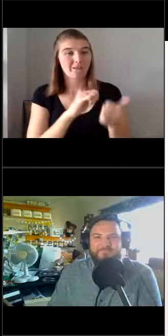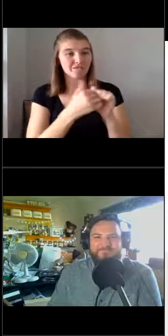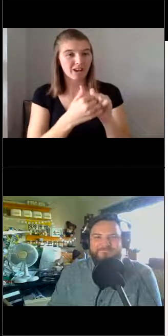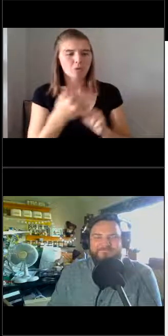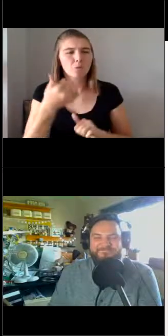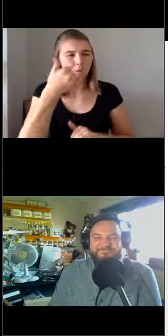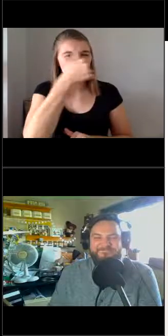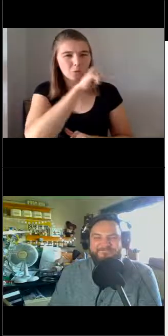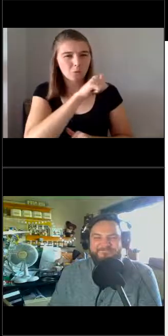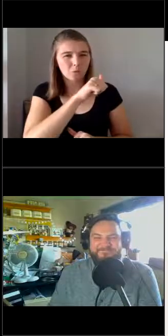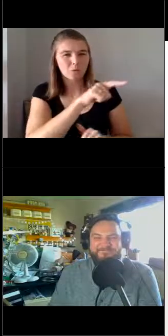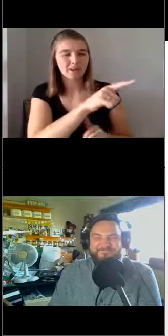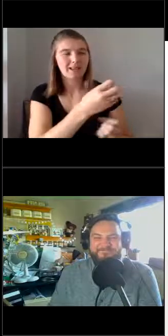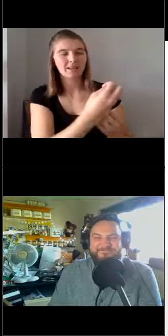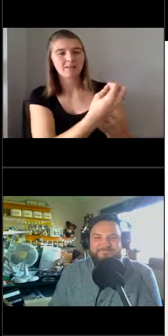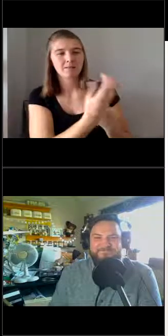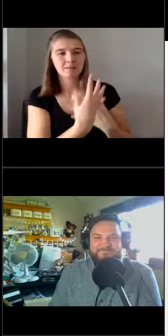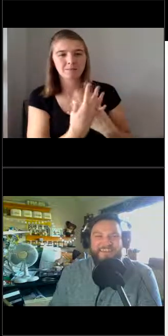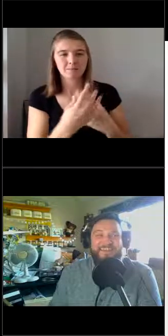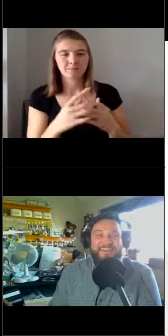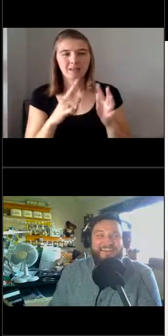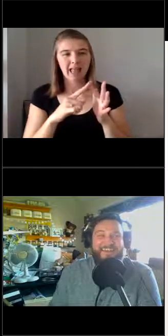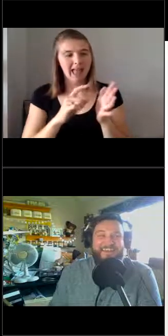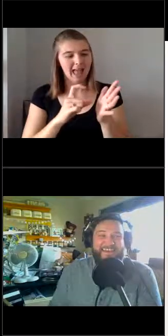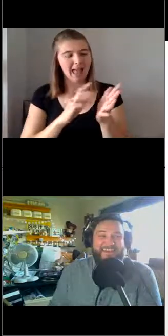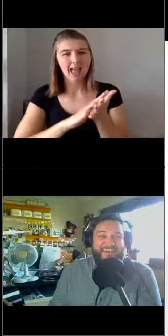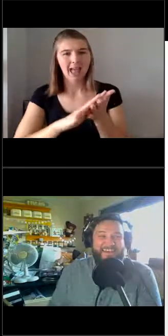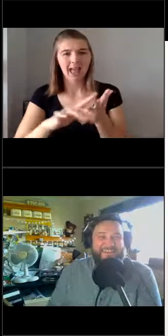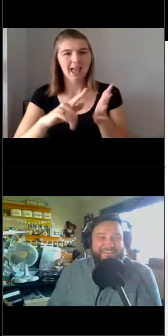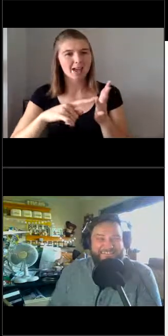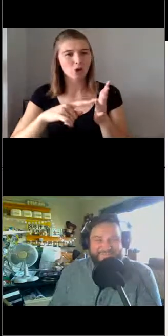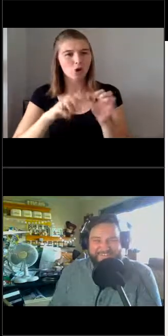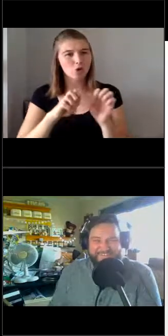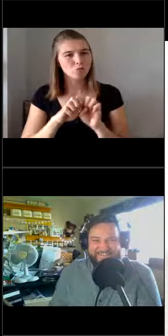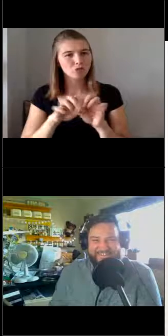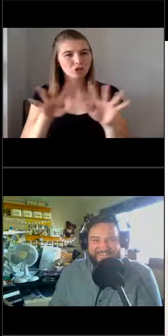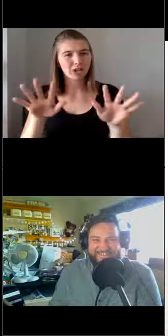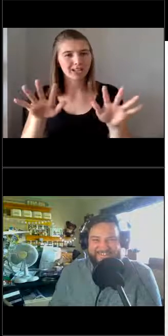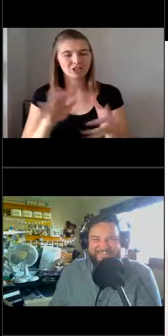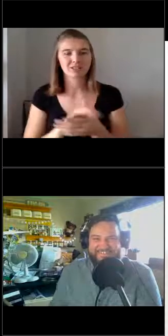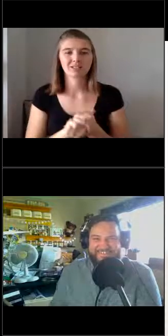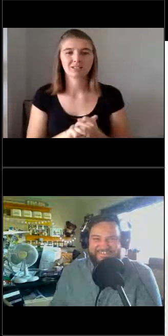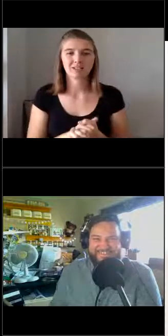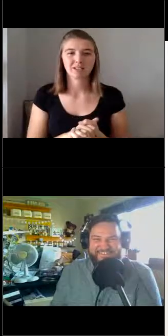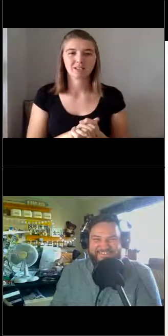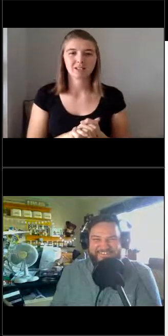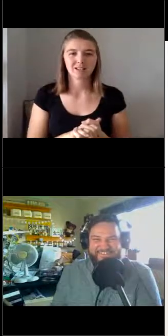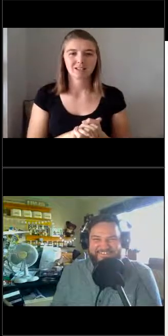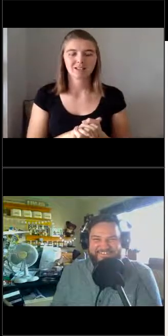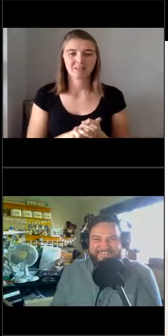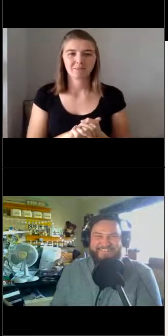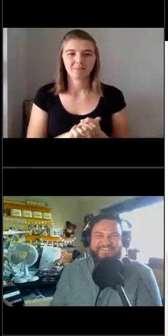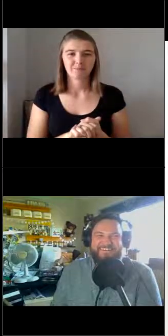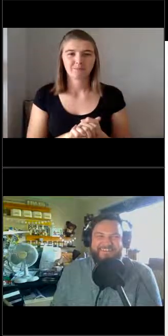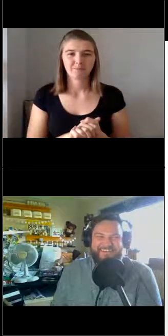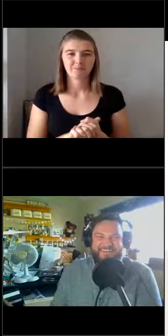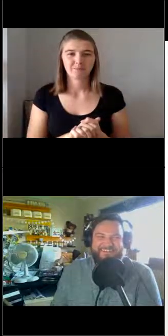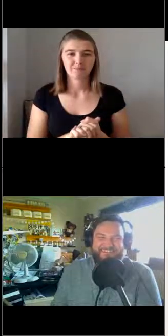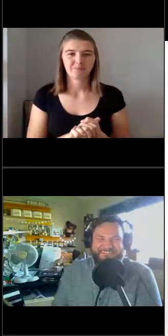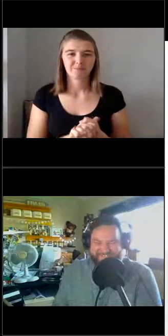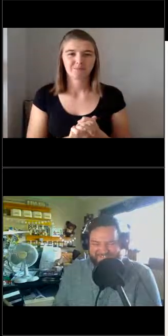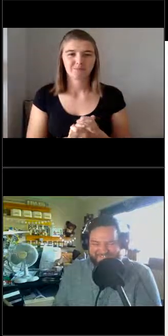an astral projection. So I traveled to Japan, to Denmark, did karaoke. No, but